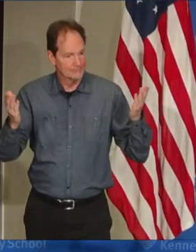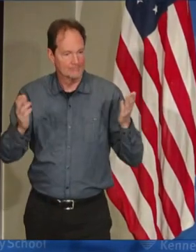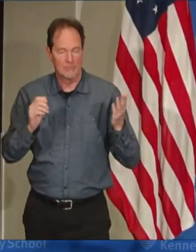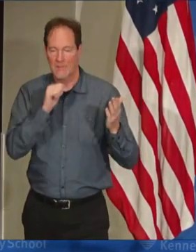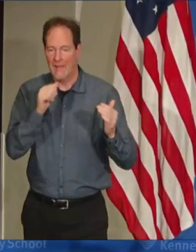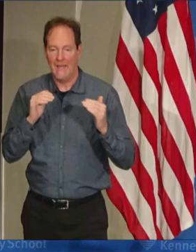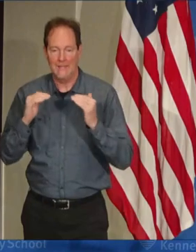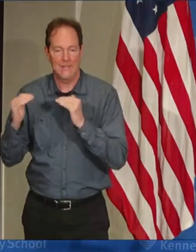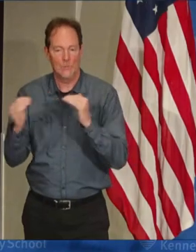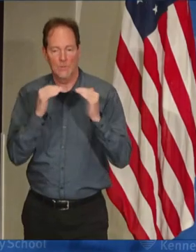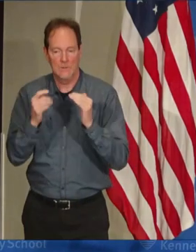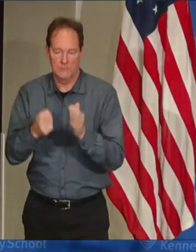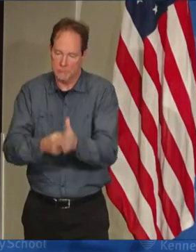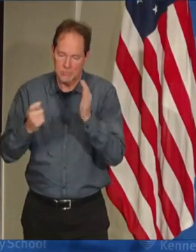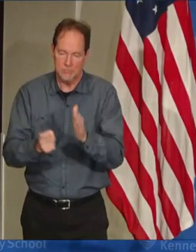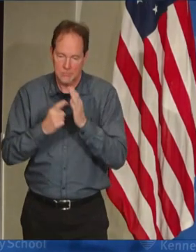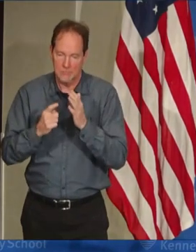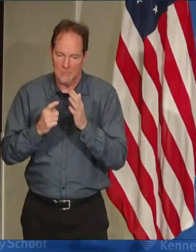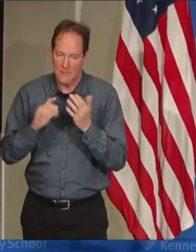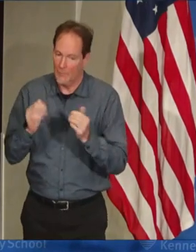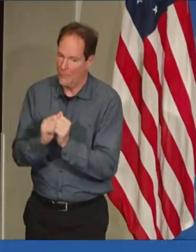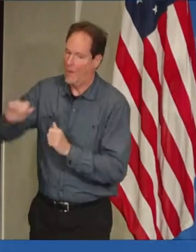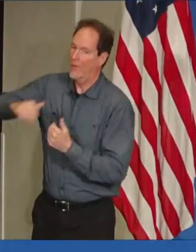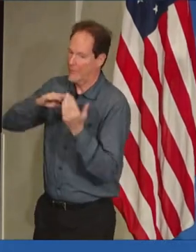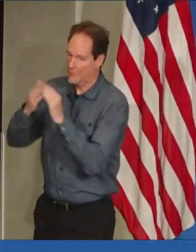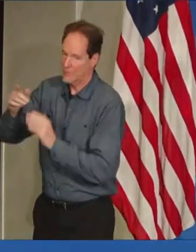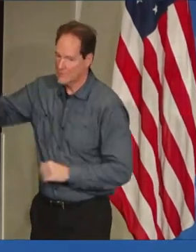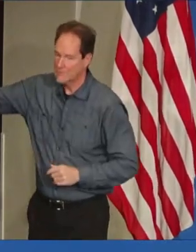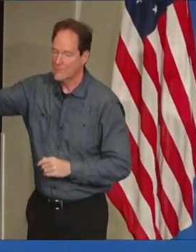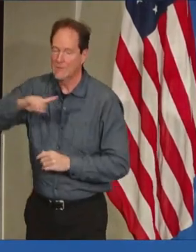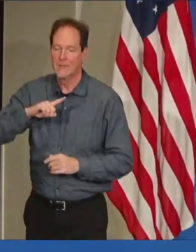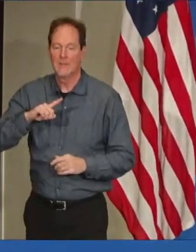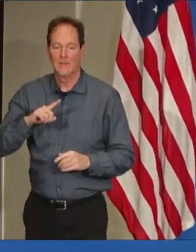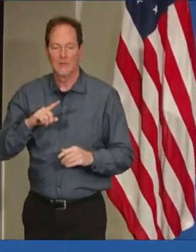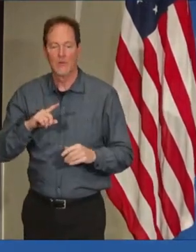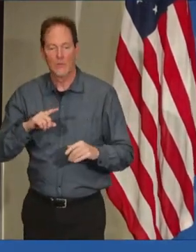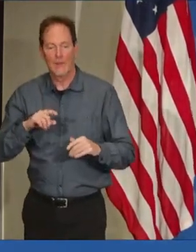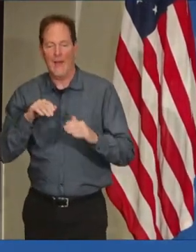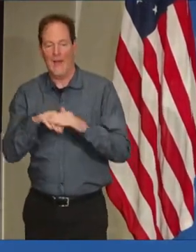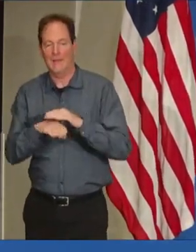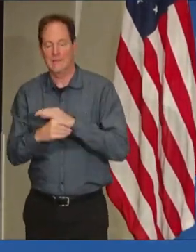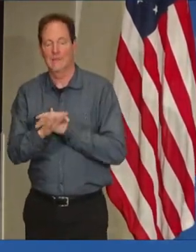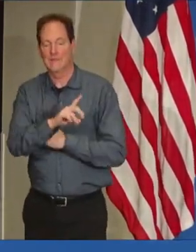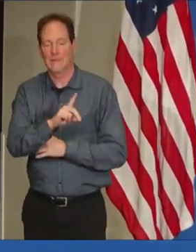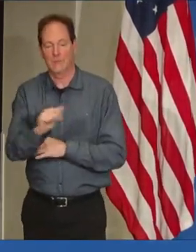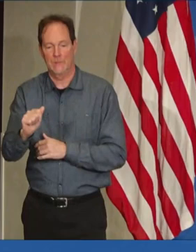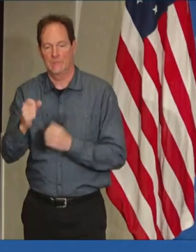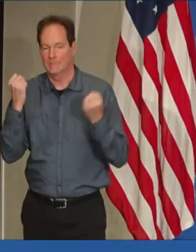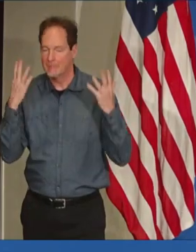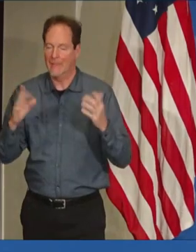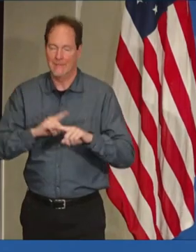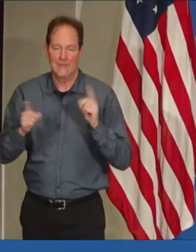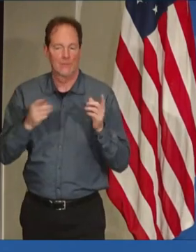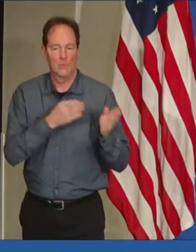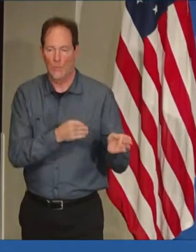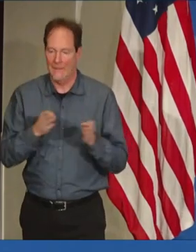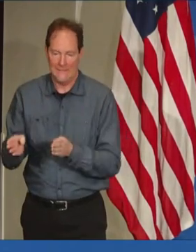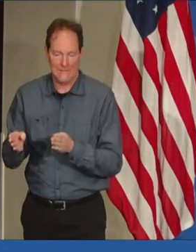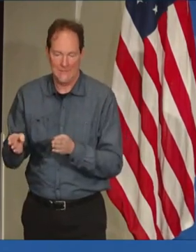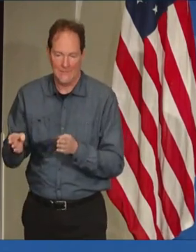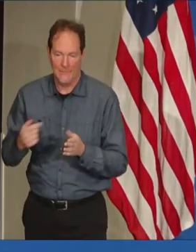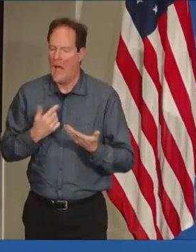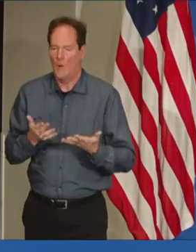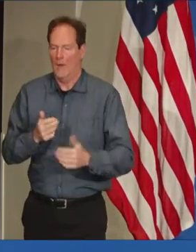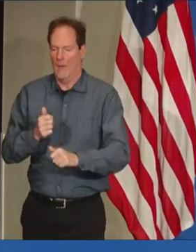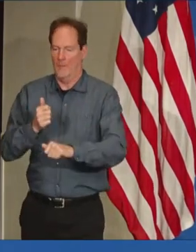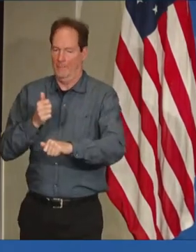equally demanding as other communities are. So the absence of disability in many different ways is, I don't want to